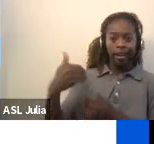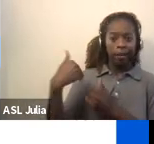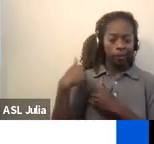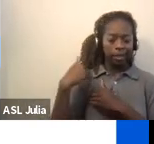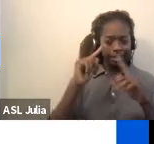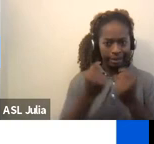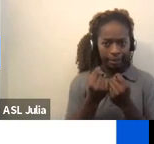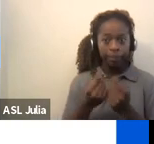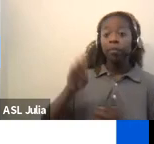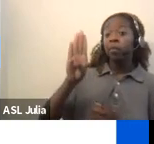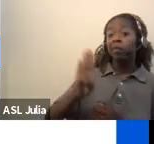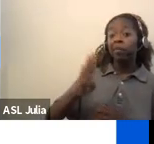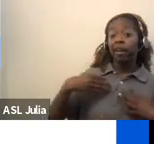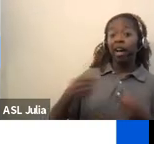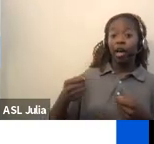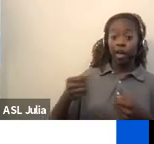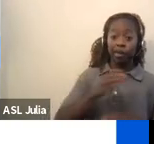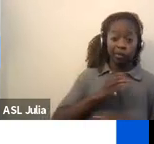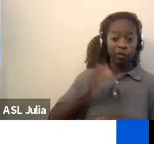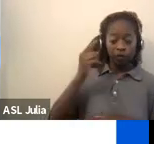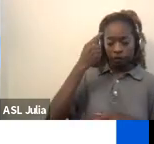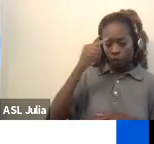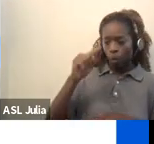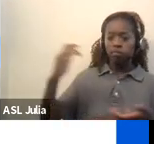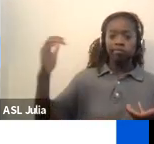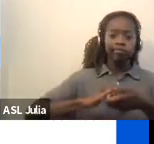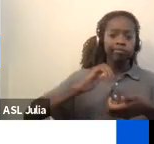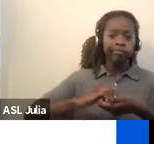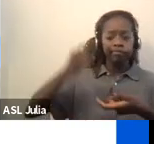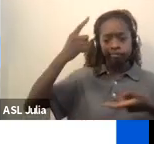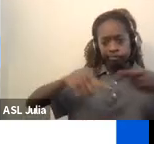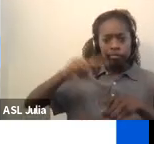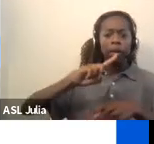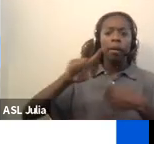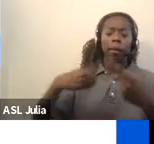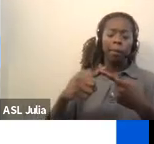health commission for their continued collaboration on our health and safety protocols